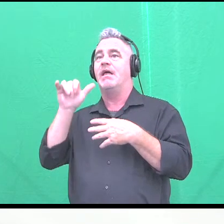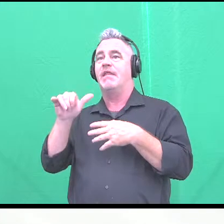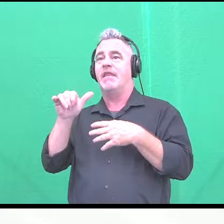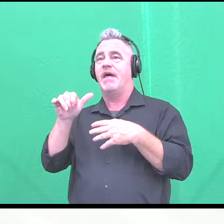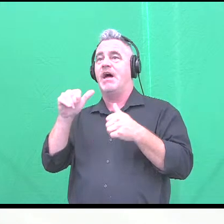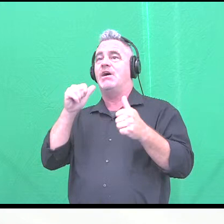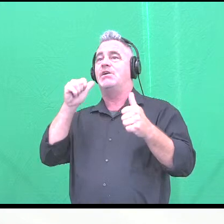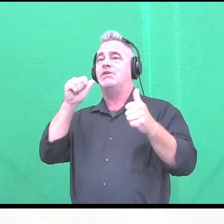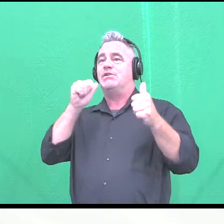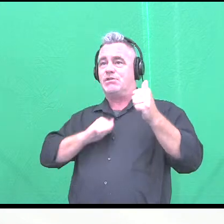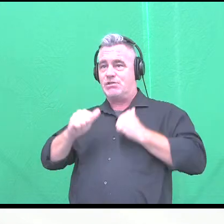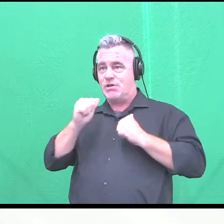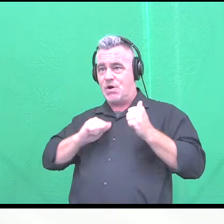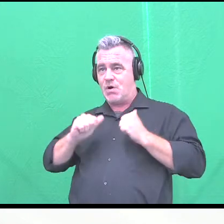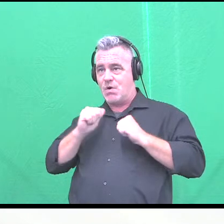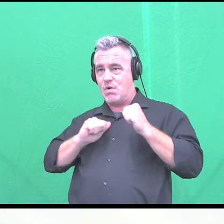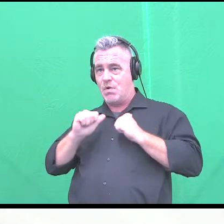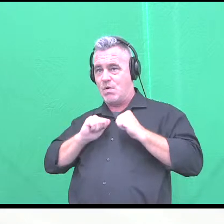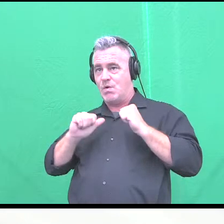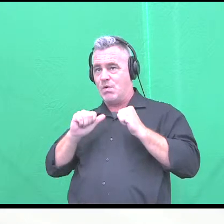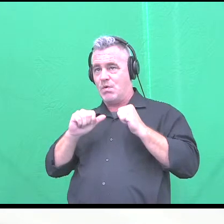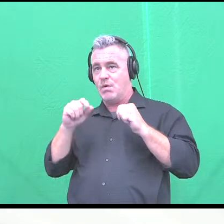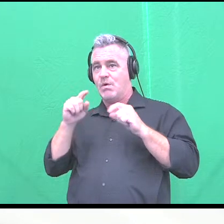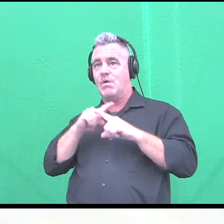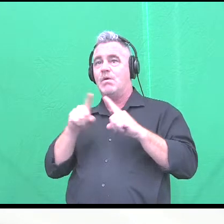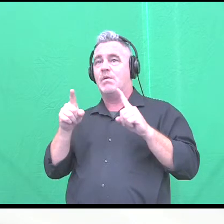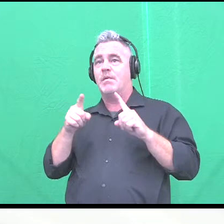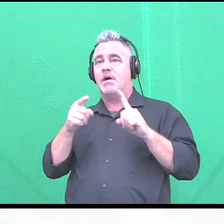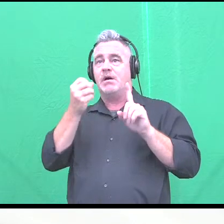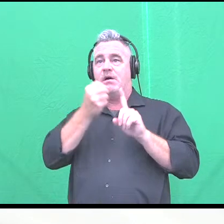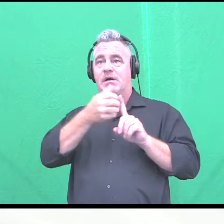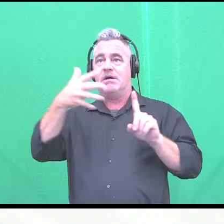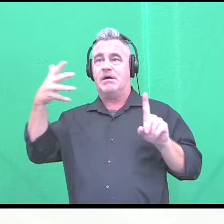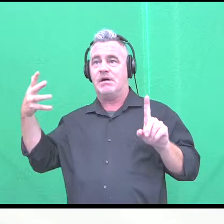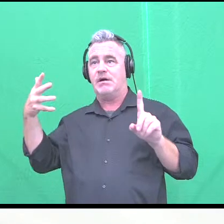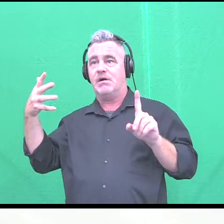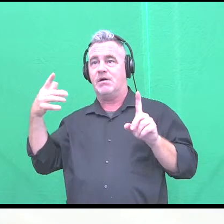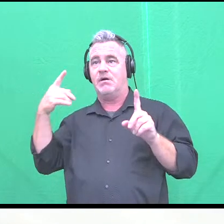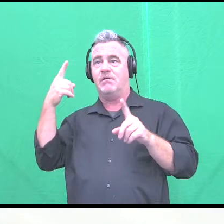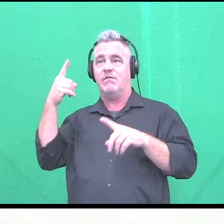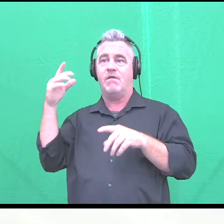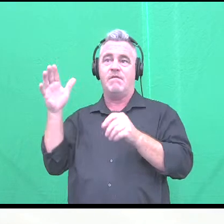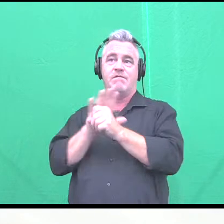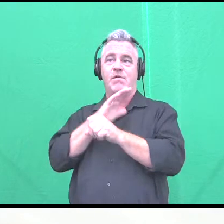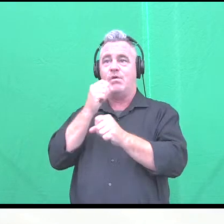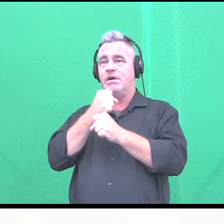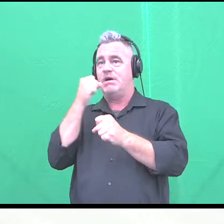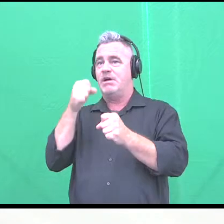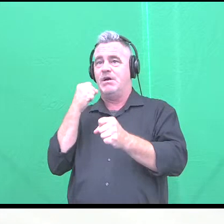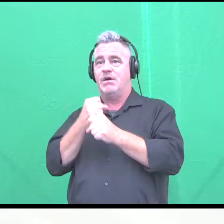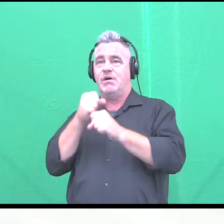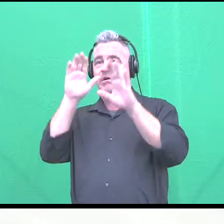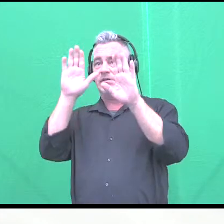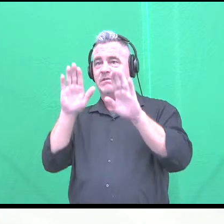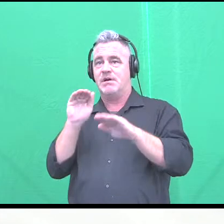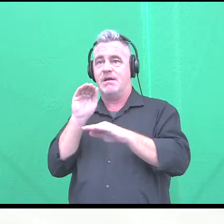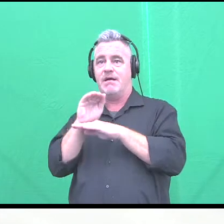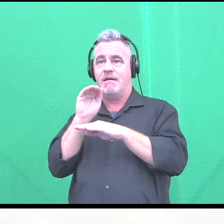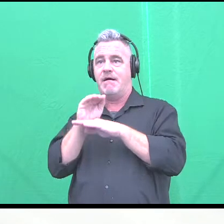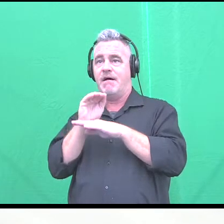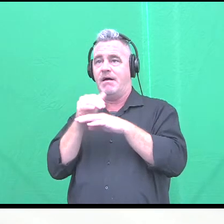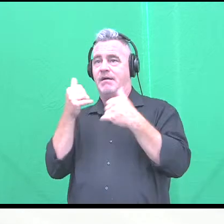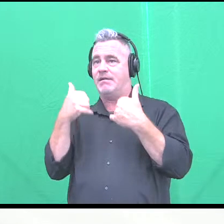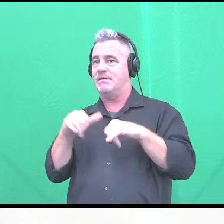for a certain number of time. It got extended. It went all year long on Sunday nights. They're still running